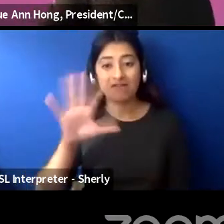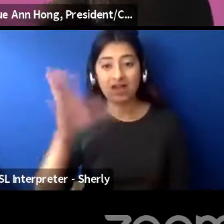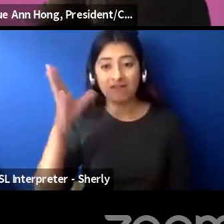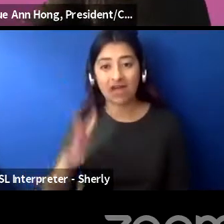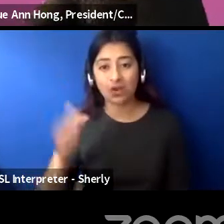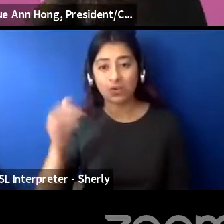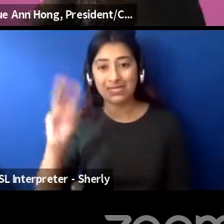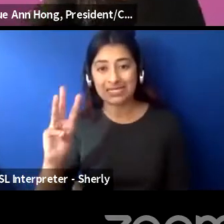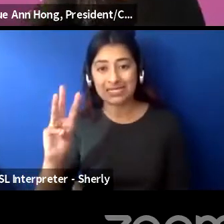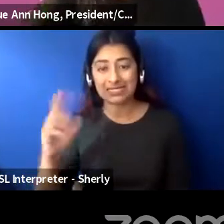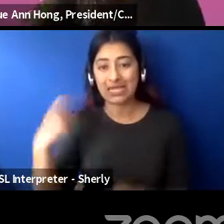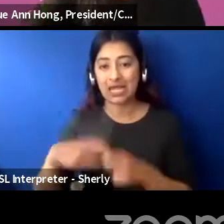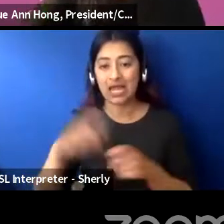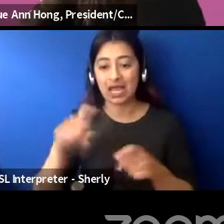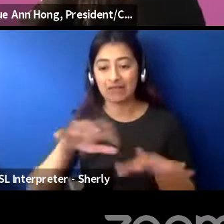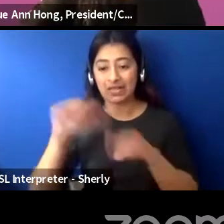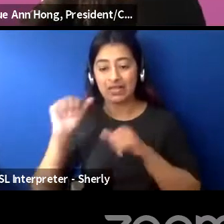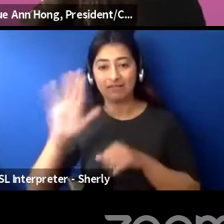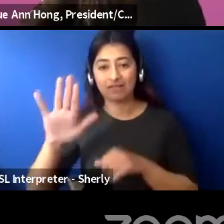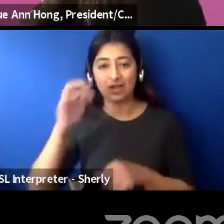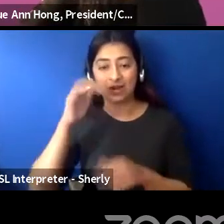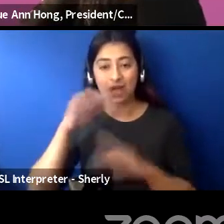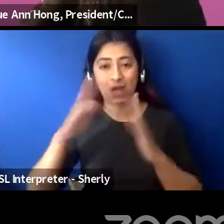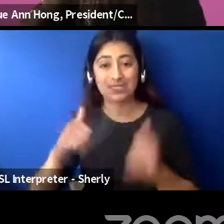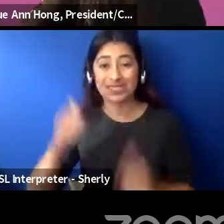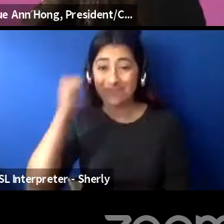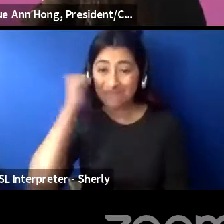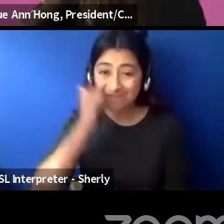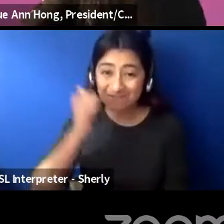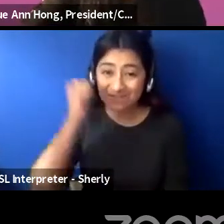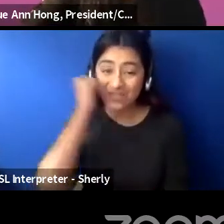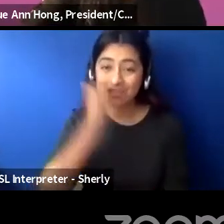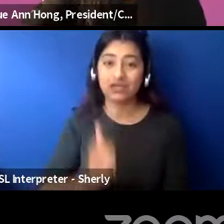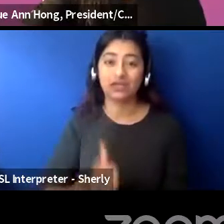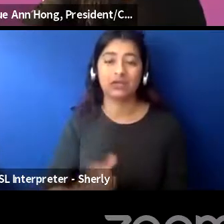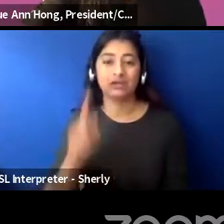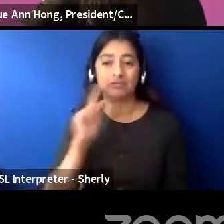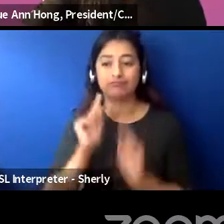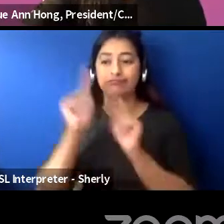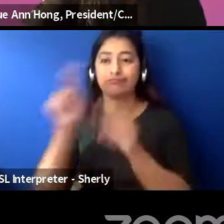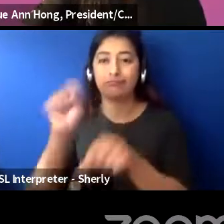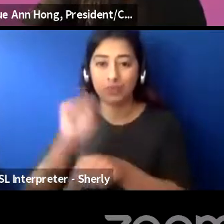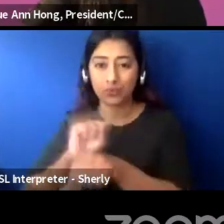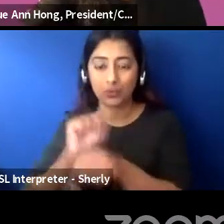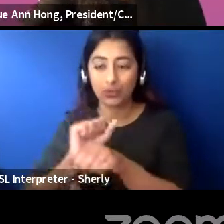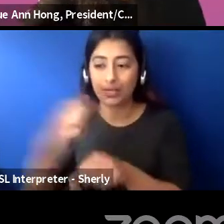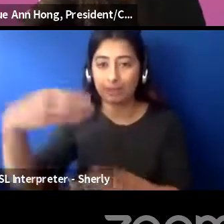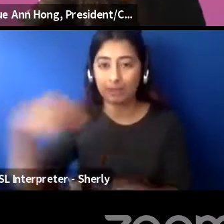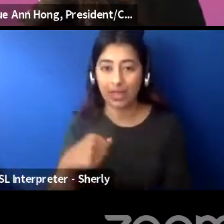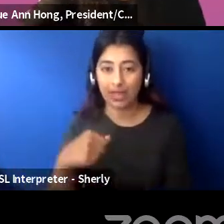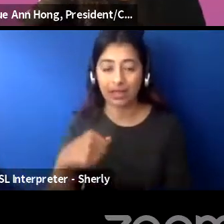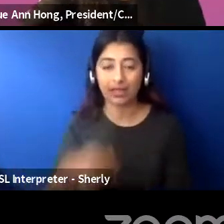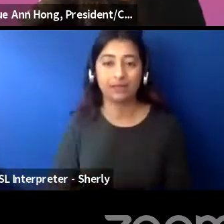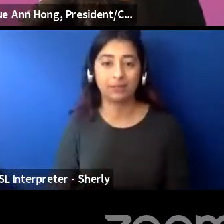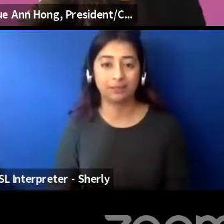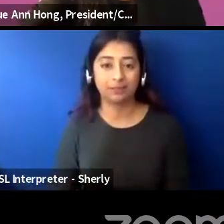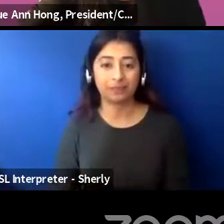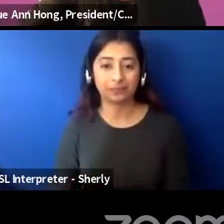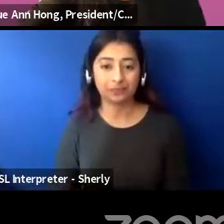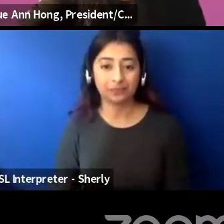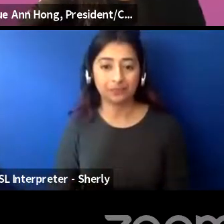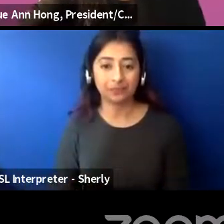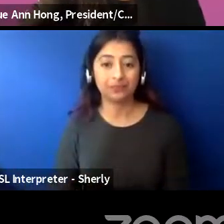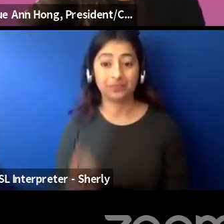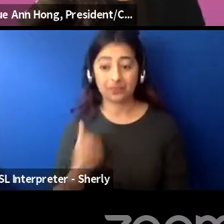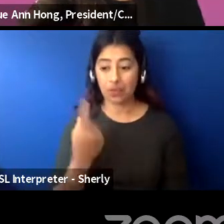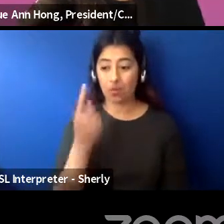Latinos have to leave their houses every single day to work and get paid. And so I am that 1 in